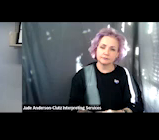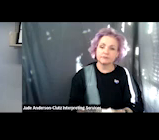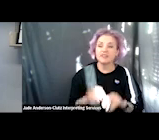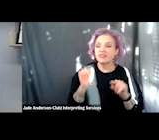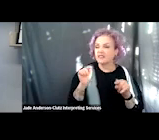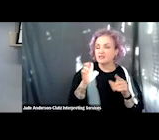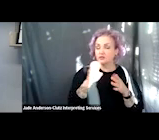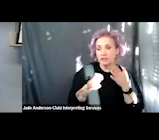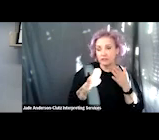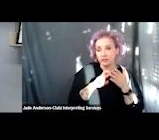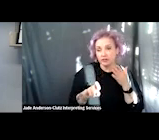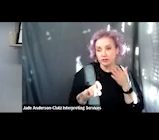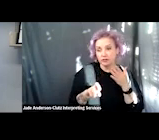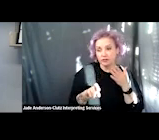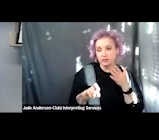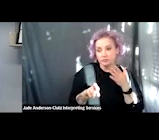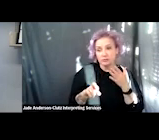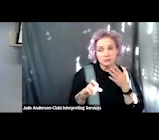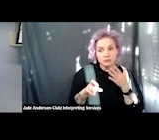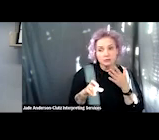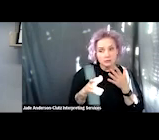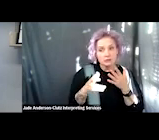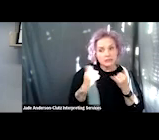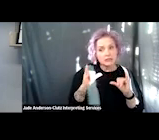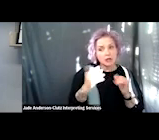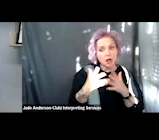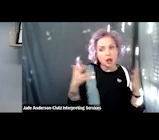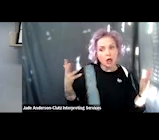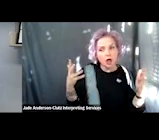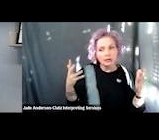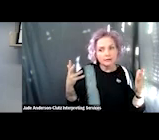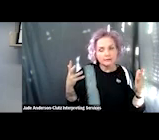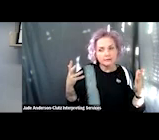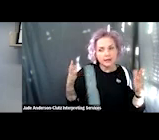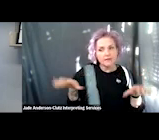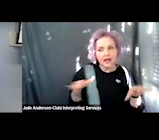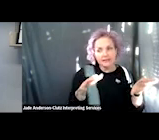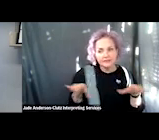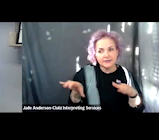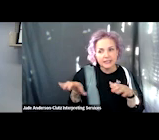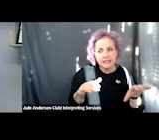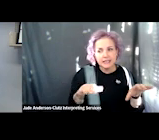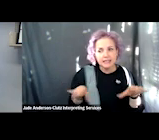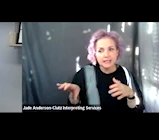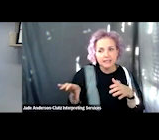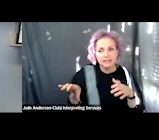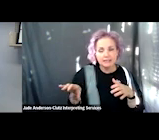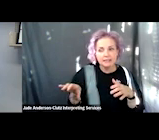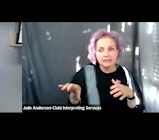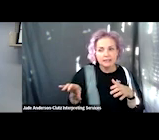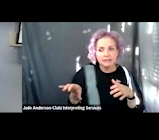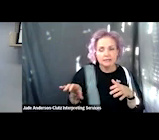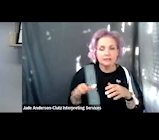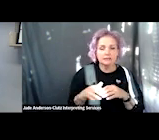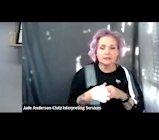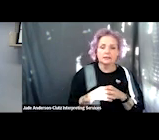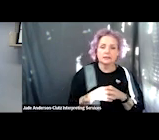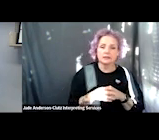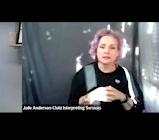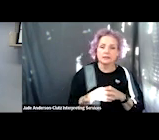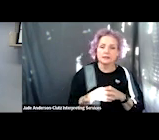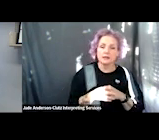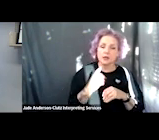of research. There are many outcomes and mechanisms being investigated. This may help us uncover, how these disorders come